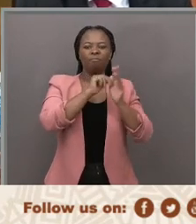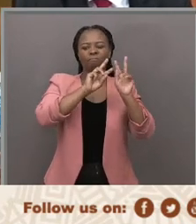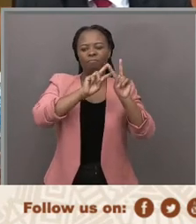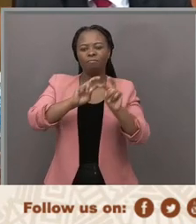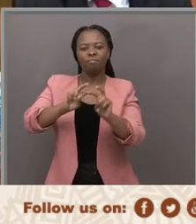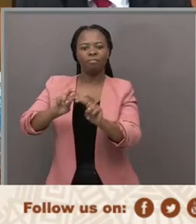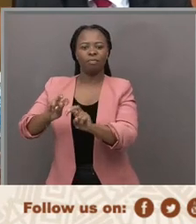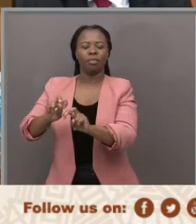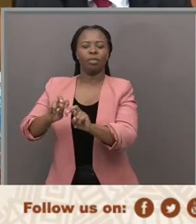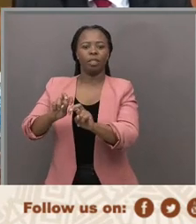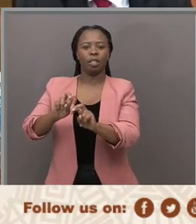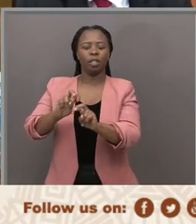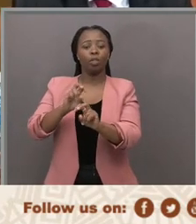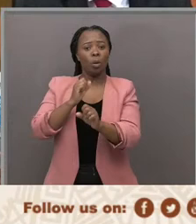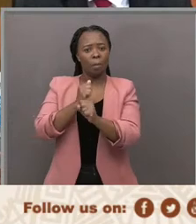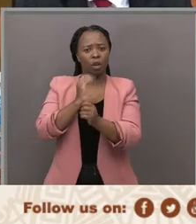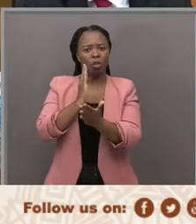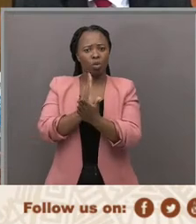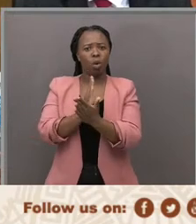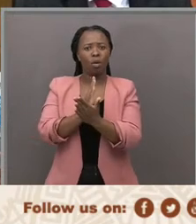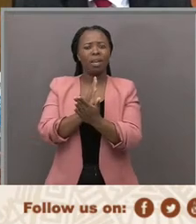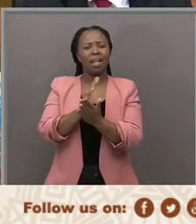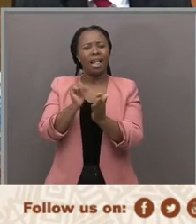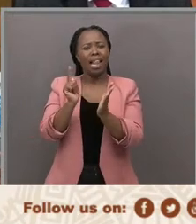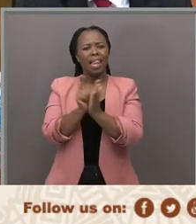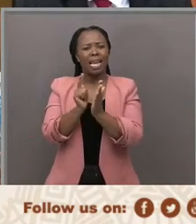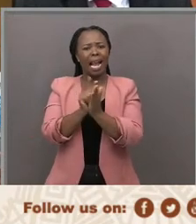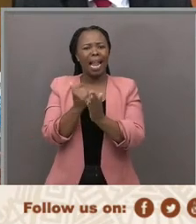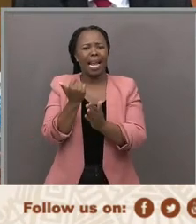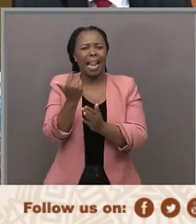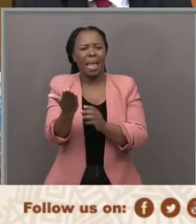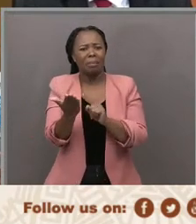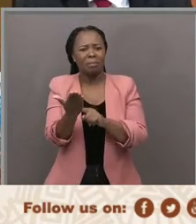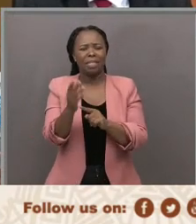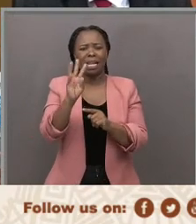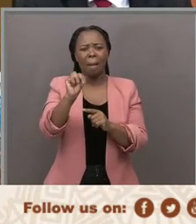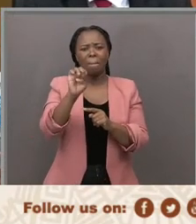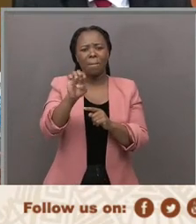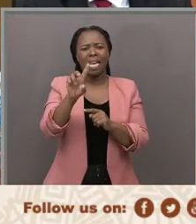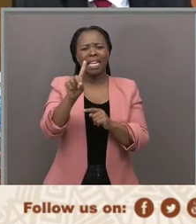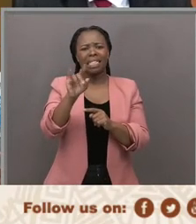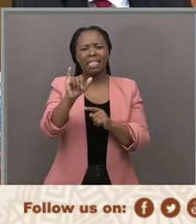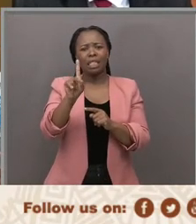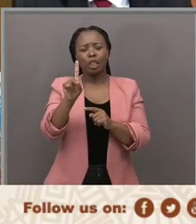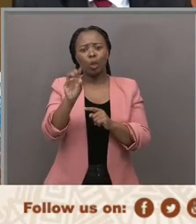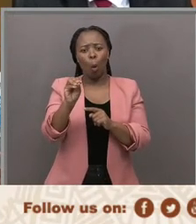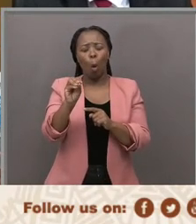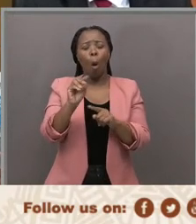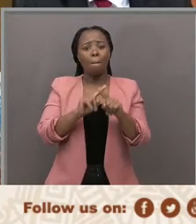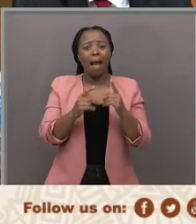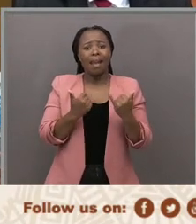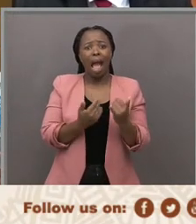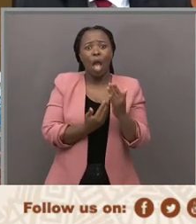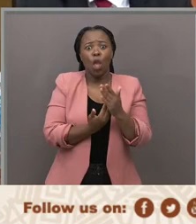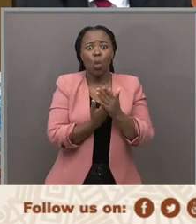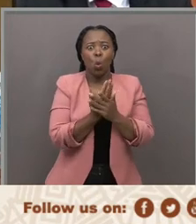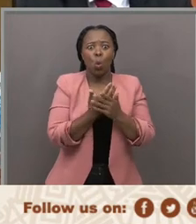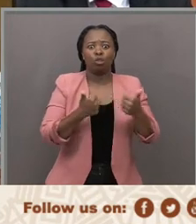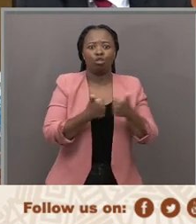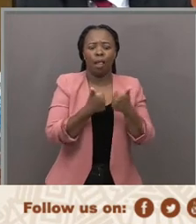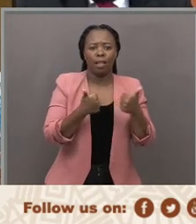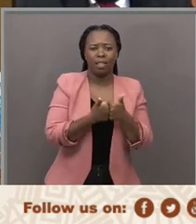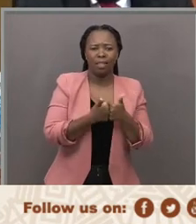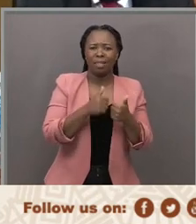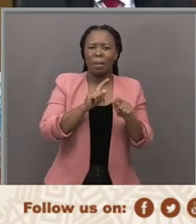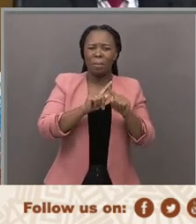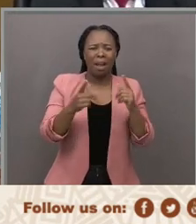issues of medical legal claims, has also helped. But we face new challenges. This act of